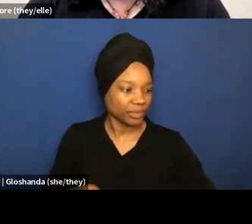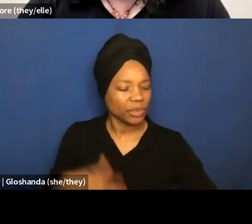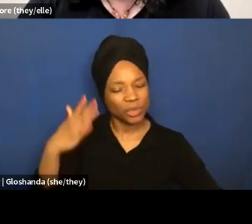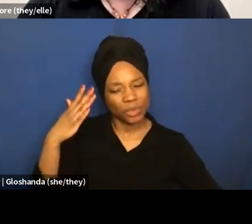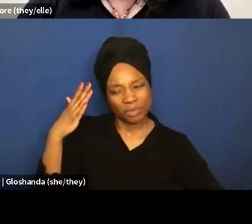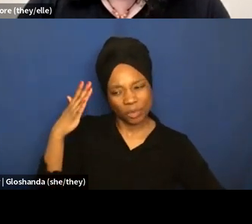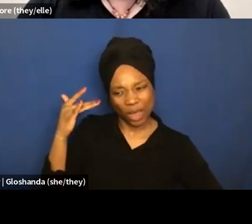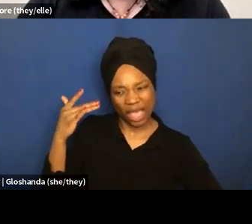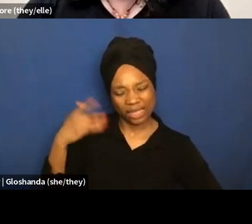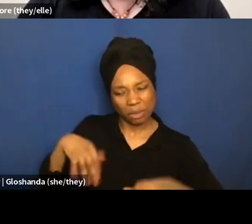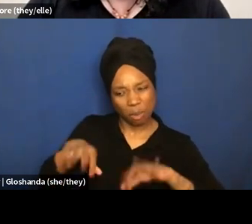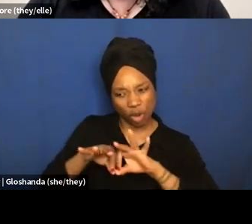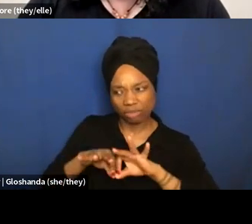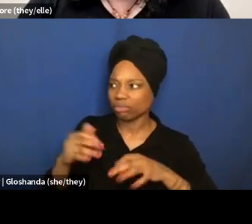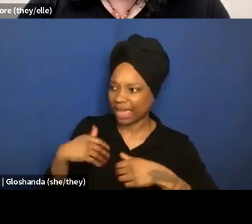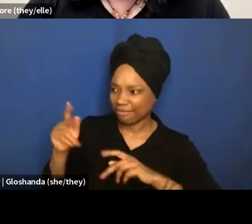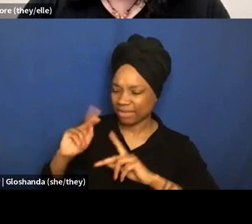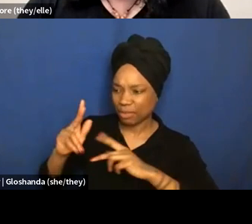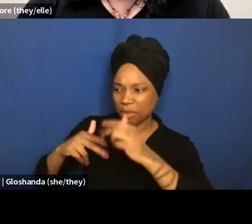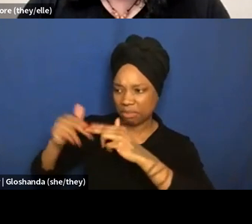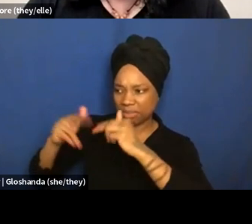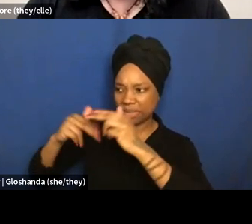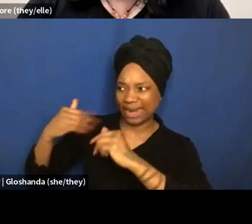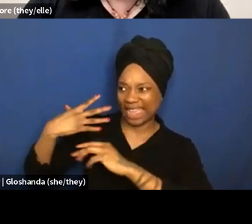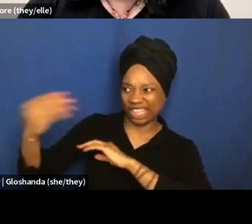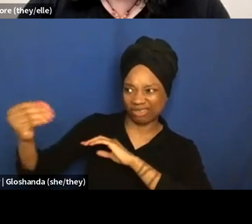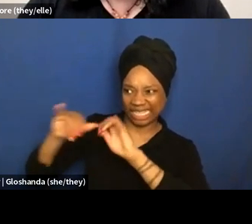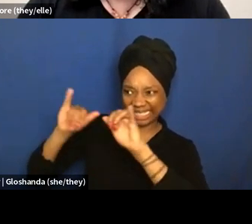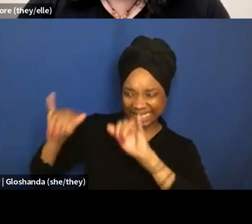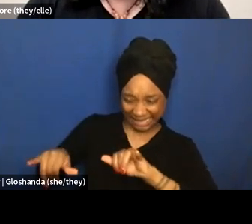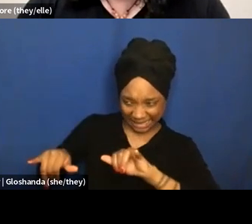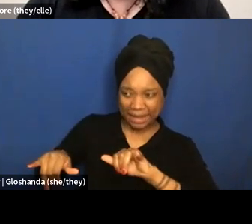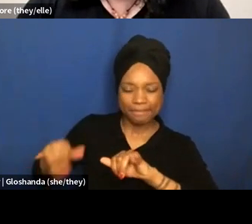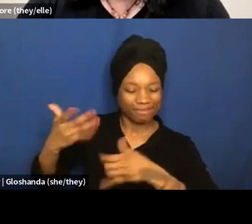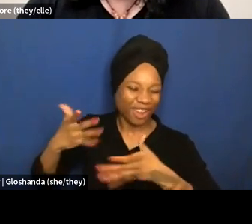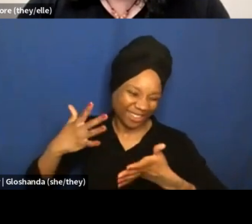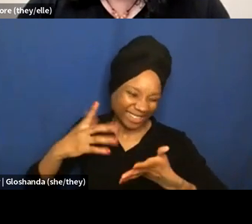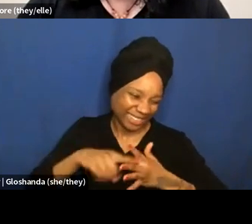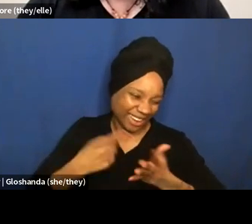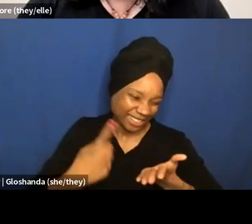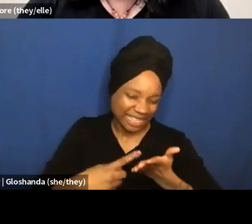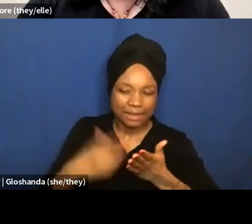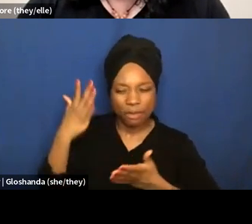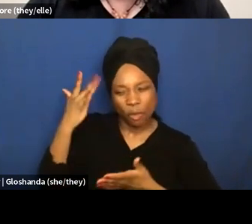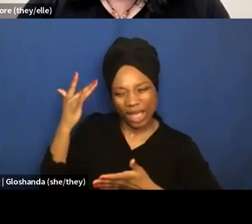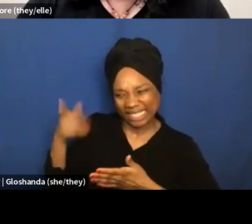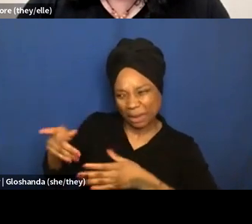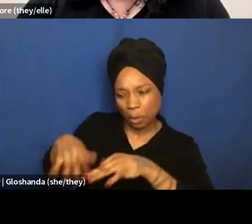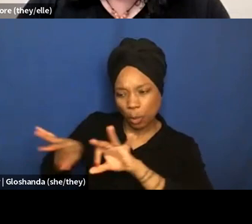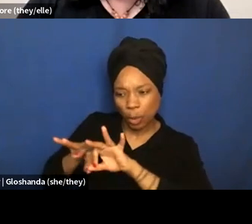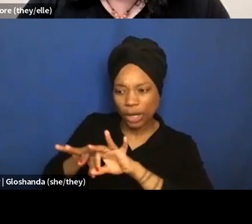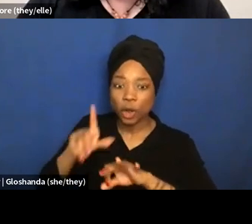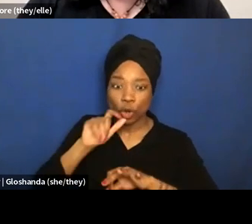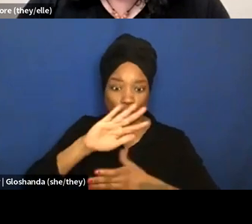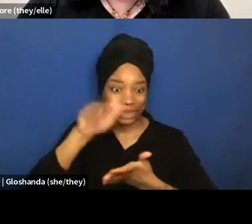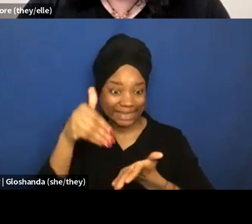system? And I think we've started that conversation. What is the power in that? Who is centered? And how is this different from who